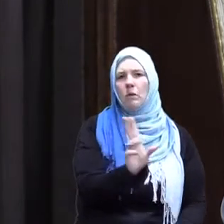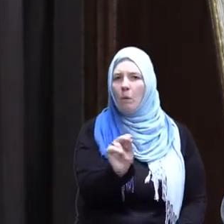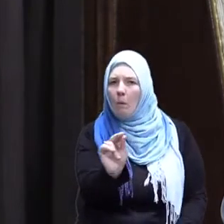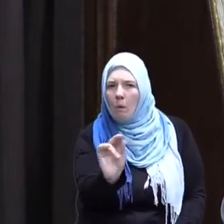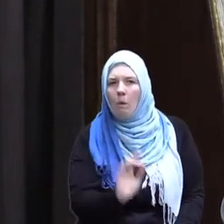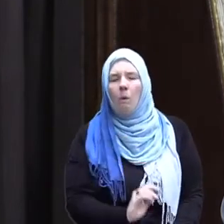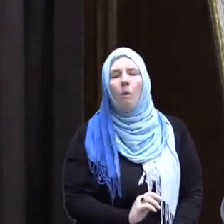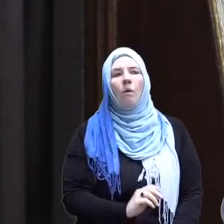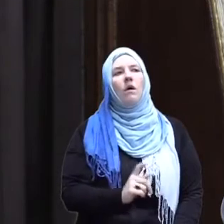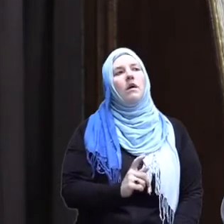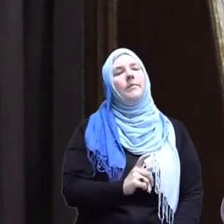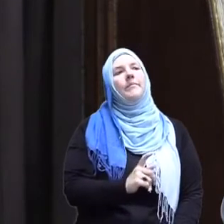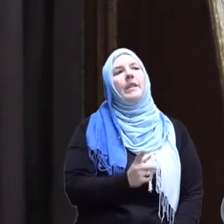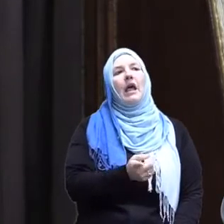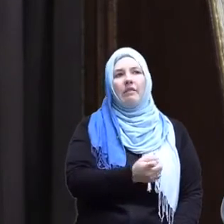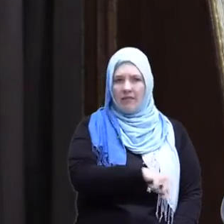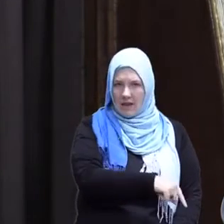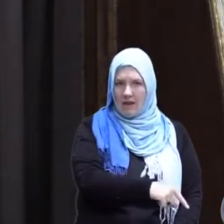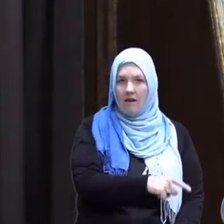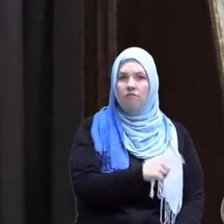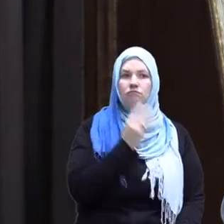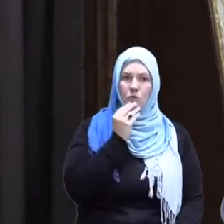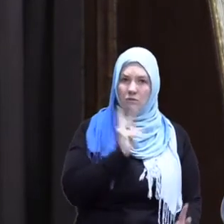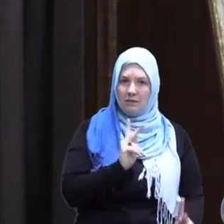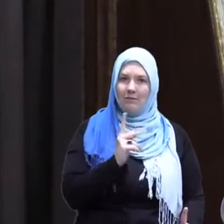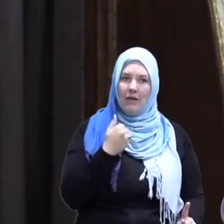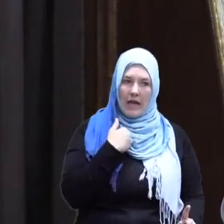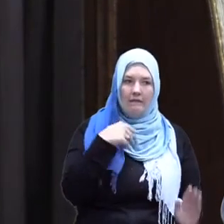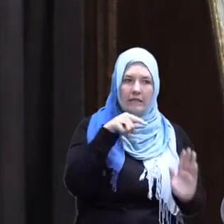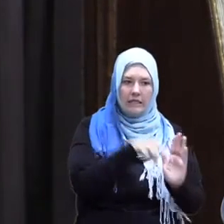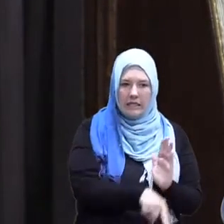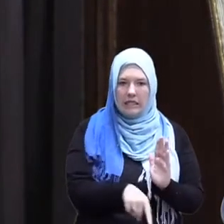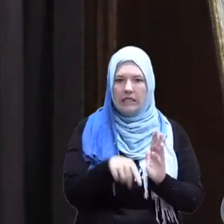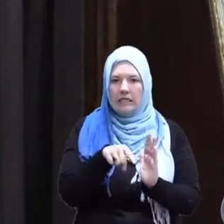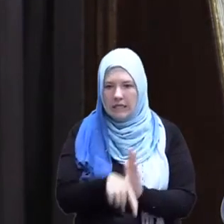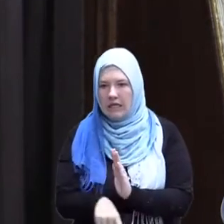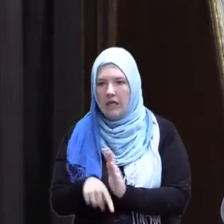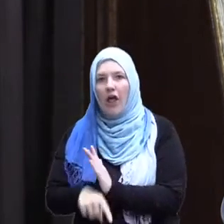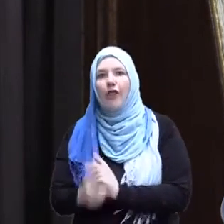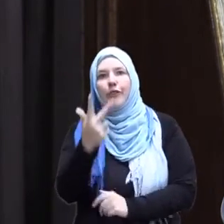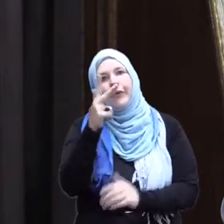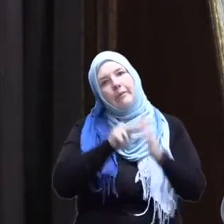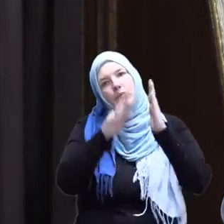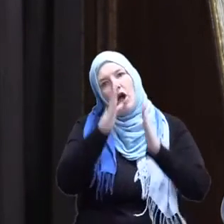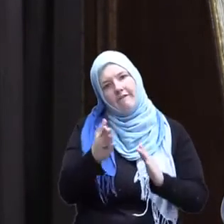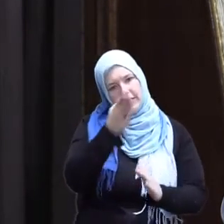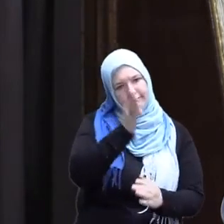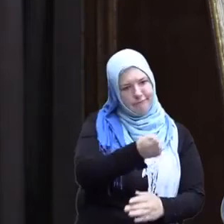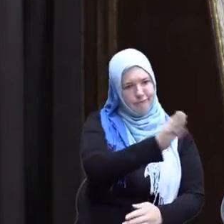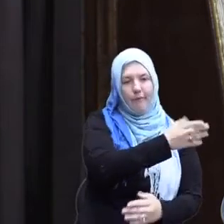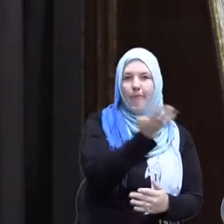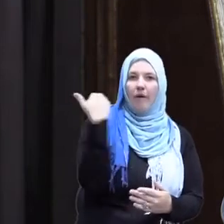is they have killed 3 prophets before.